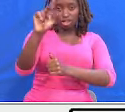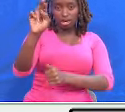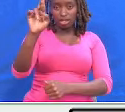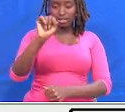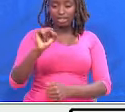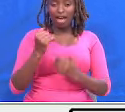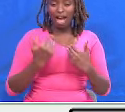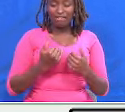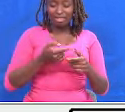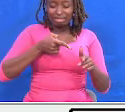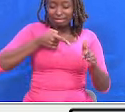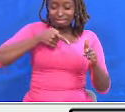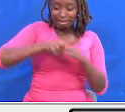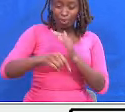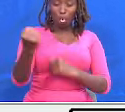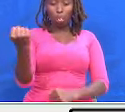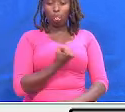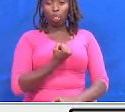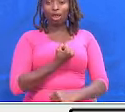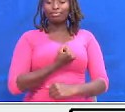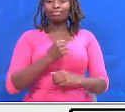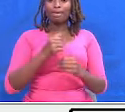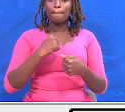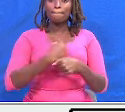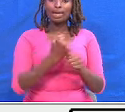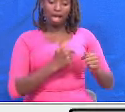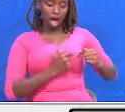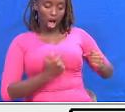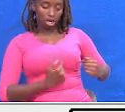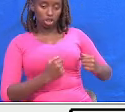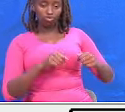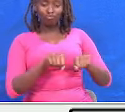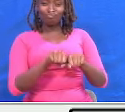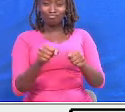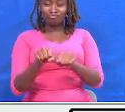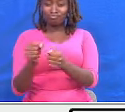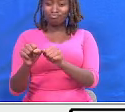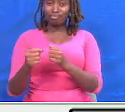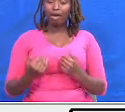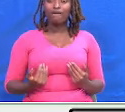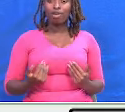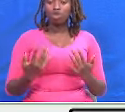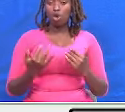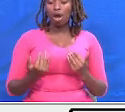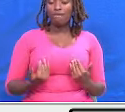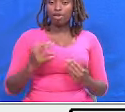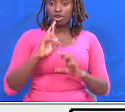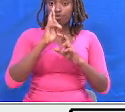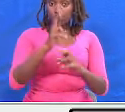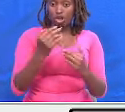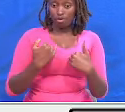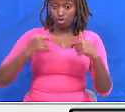chest, resulting in his heart being damaged. This is according to the autopsy conducted today. Our reporter